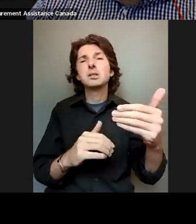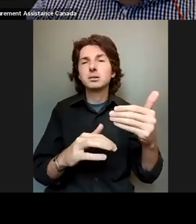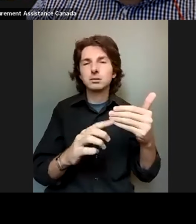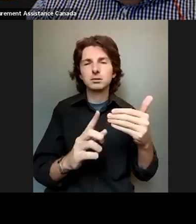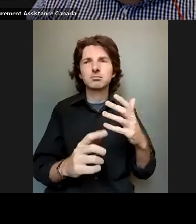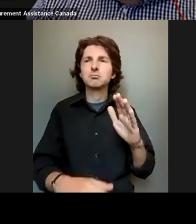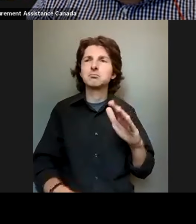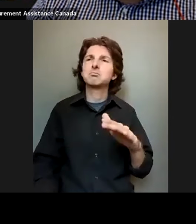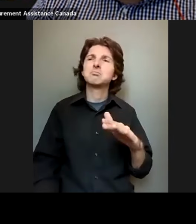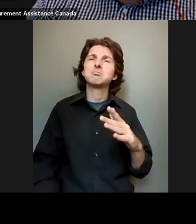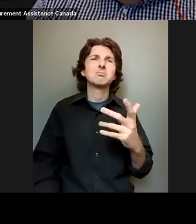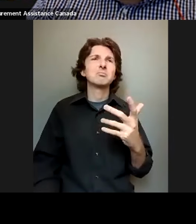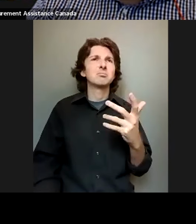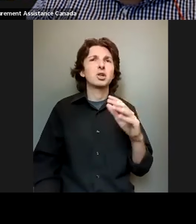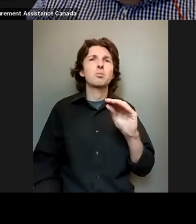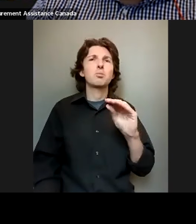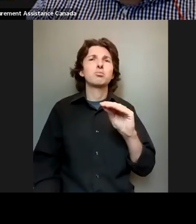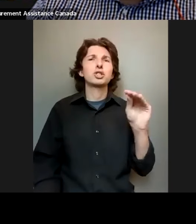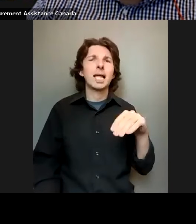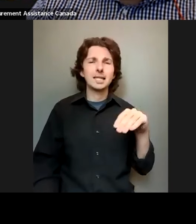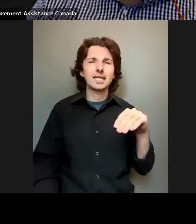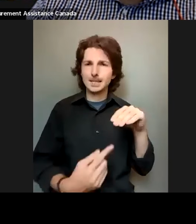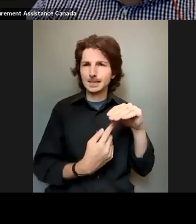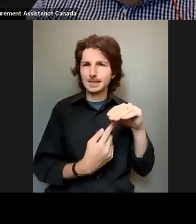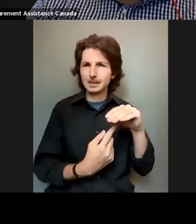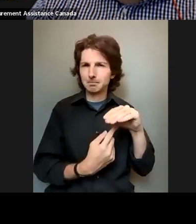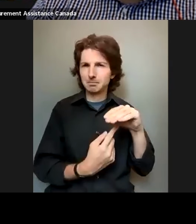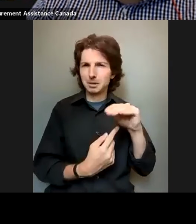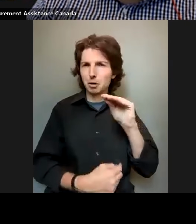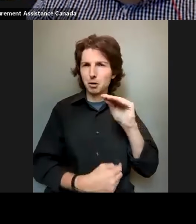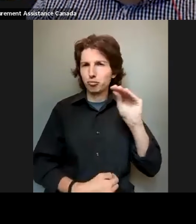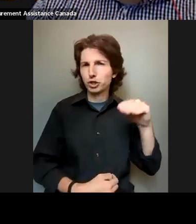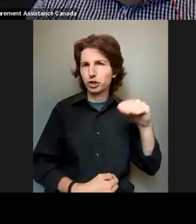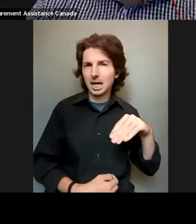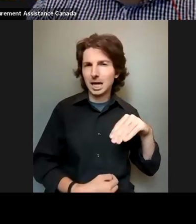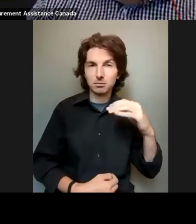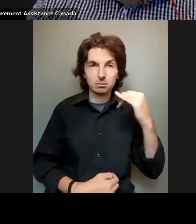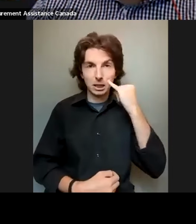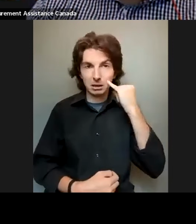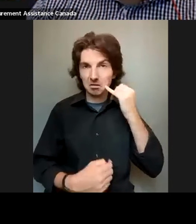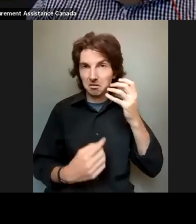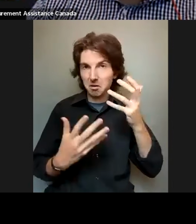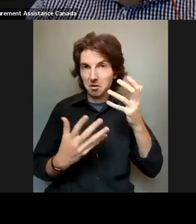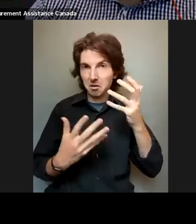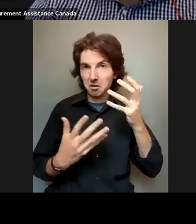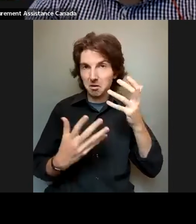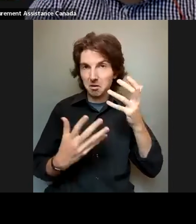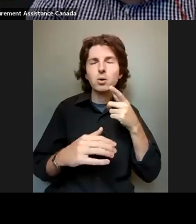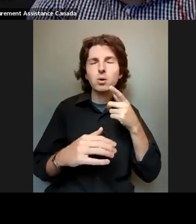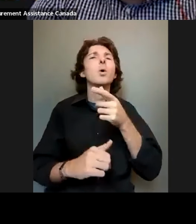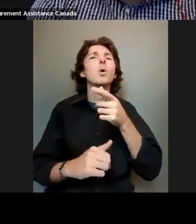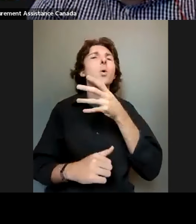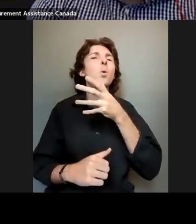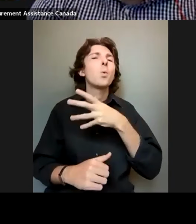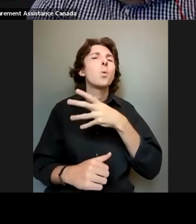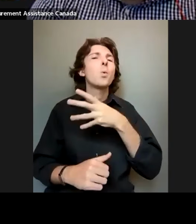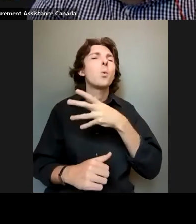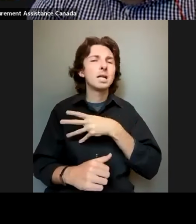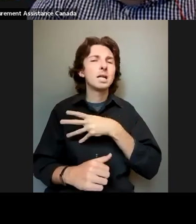percentage, if you have any research or data, what percentage of women have